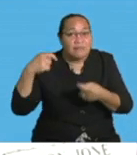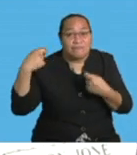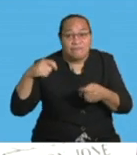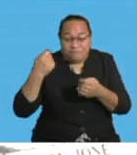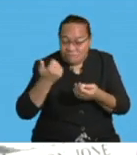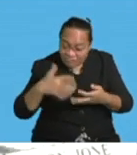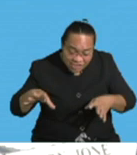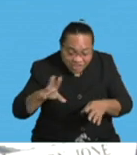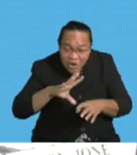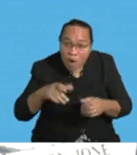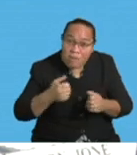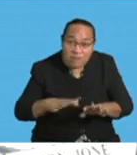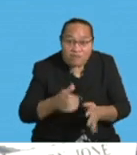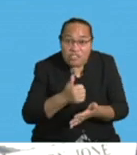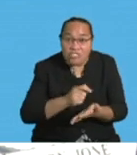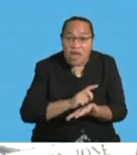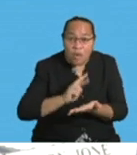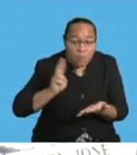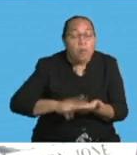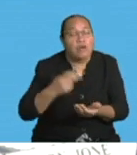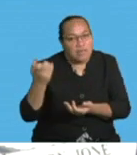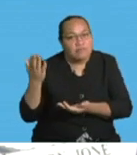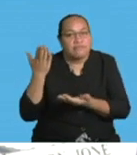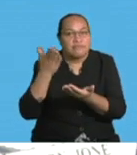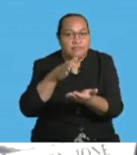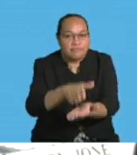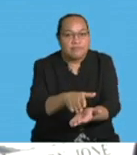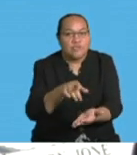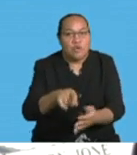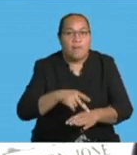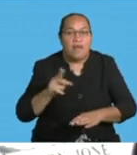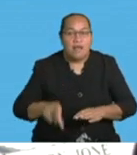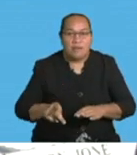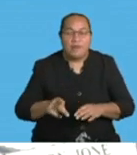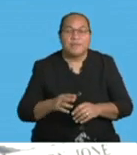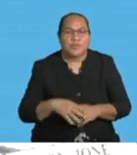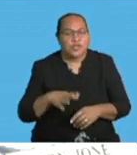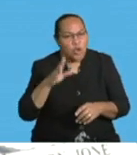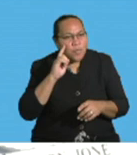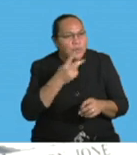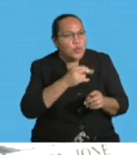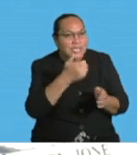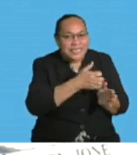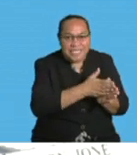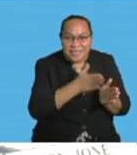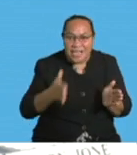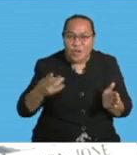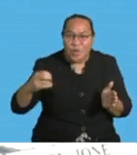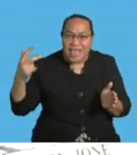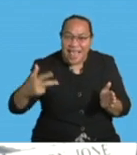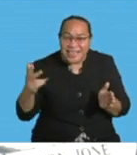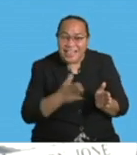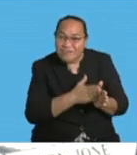completes those reports. Mr. Speaker, sir, we would also note that the 2016 to 2018 reports, in